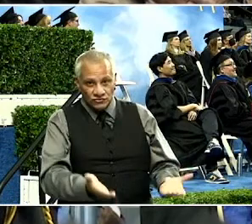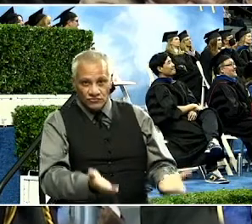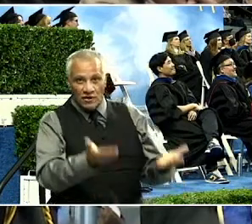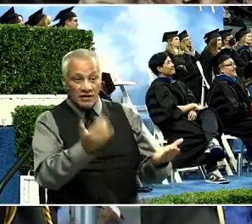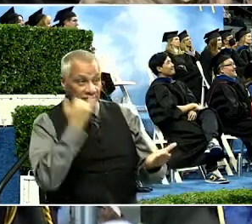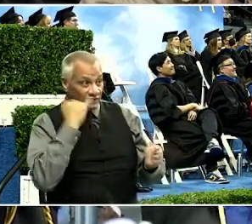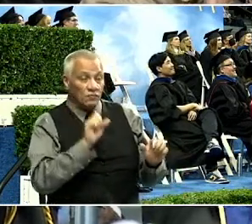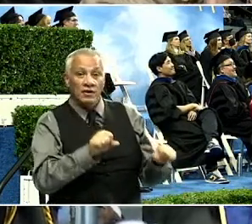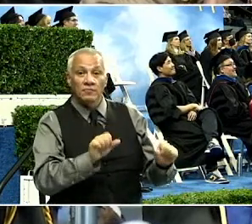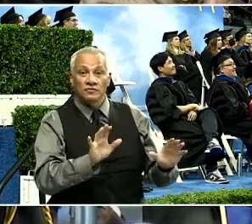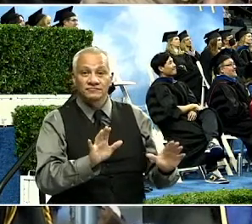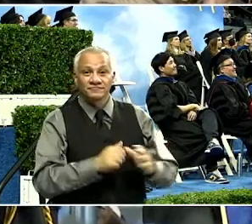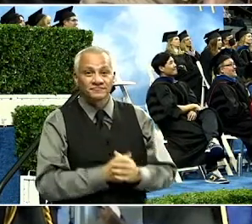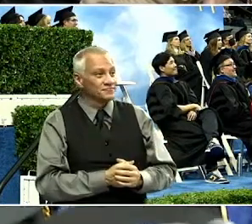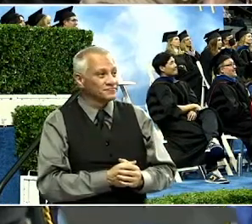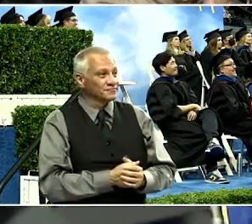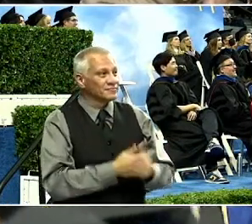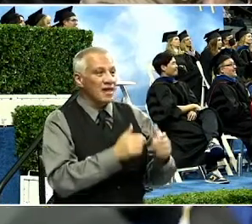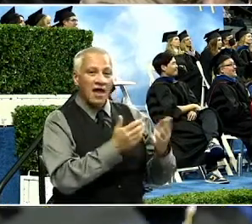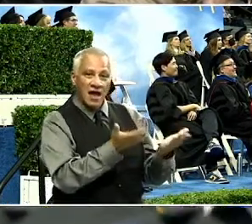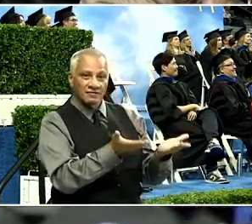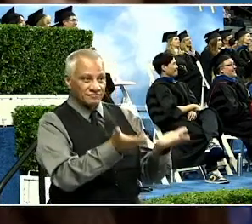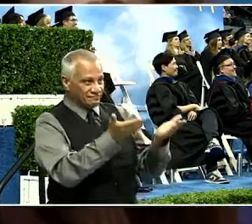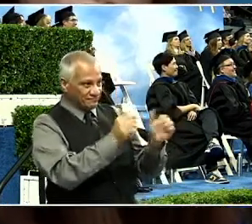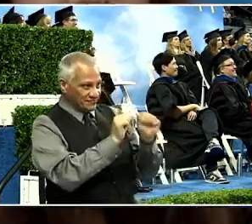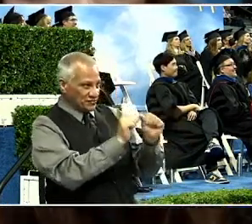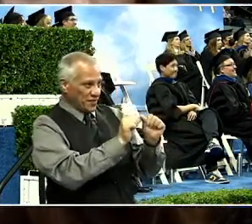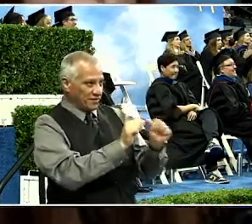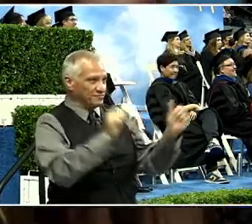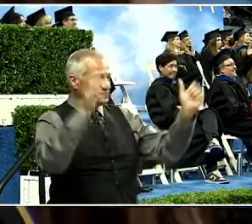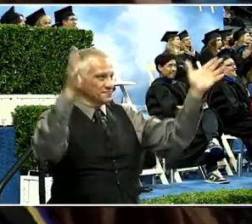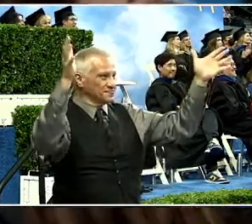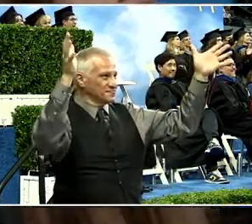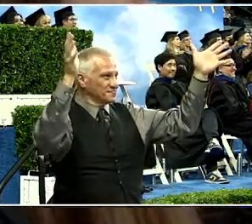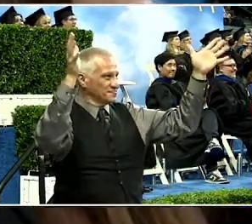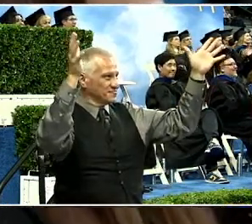you're able and remain standing?